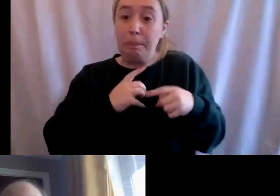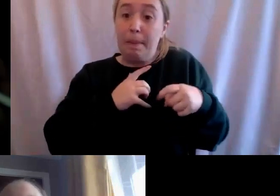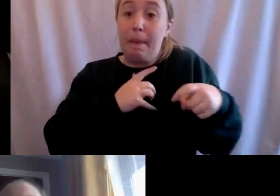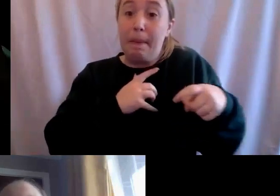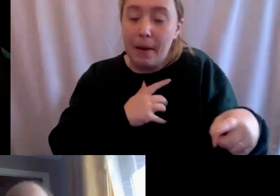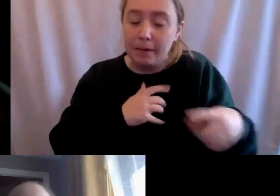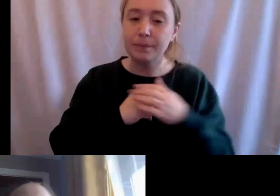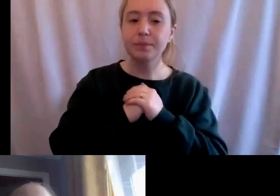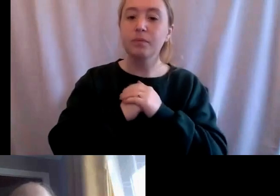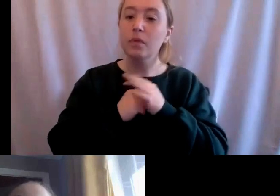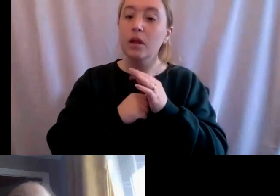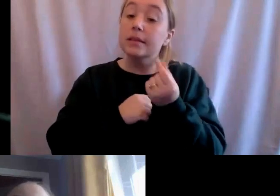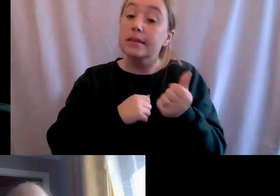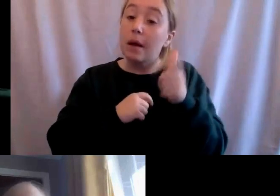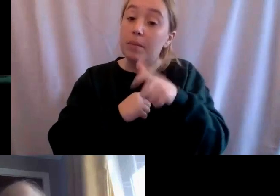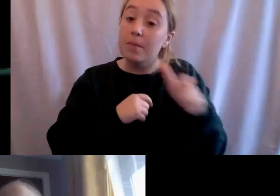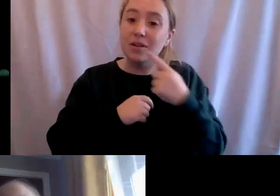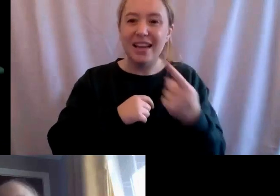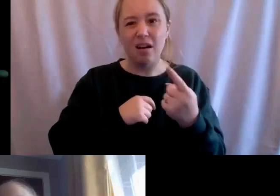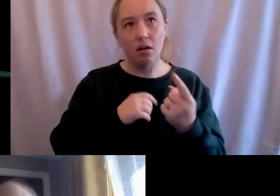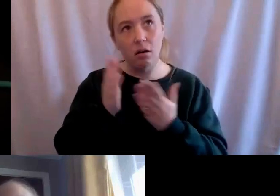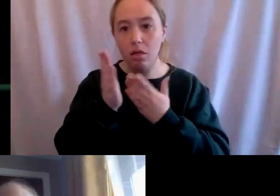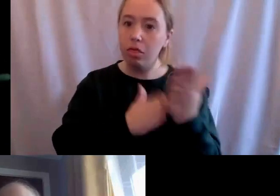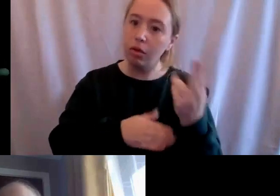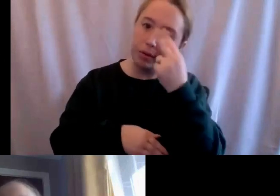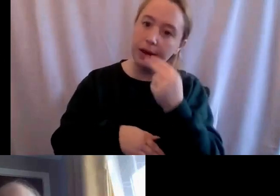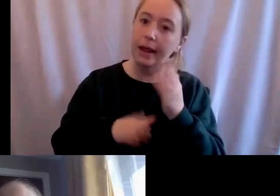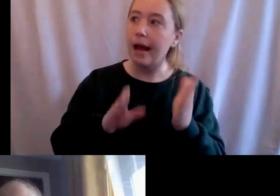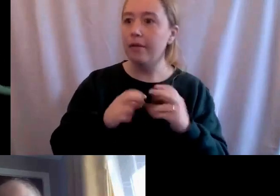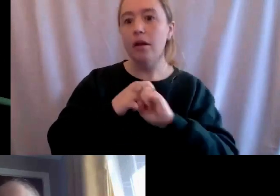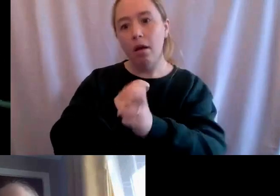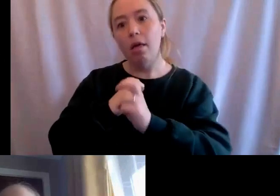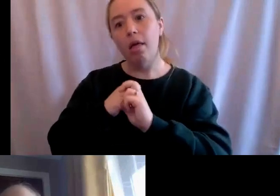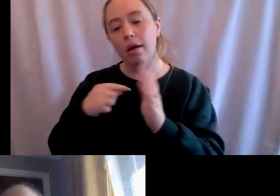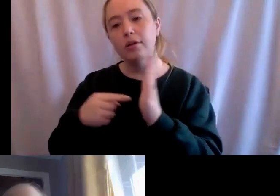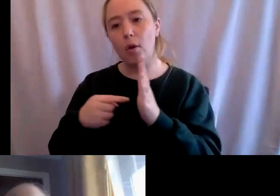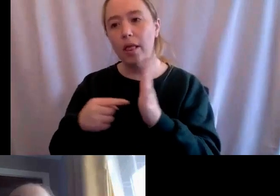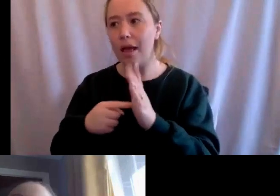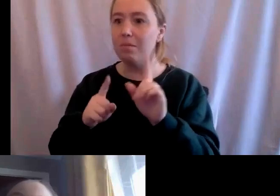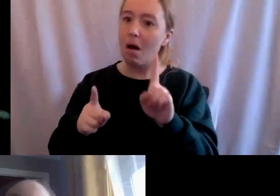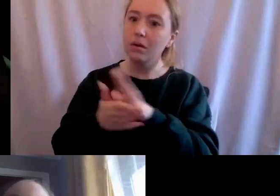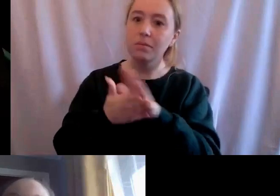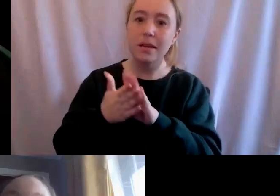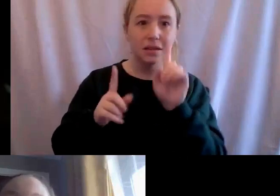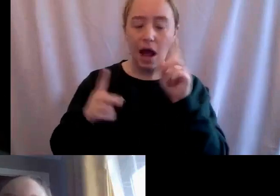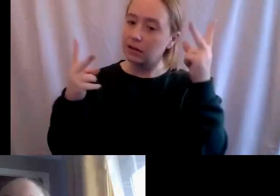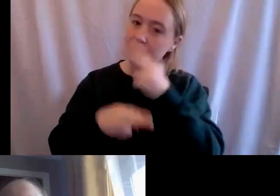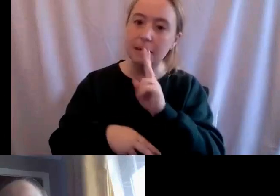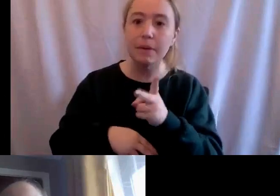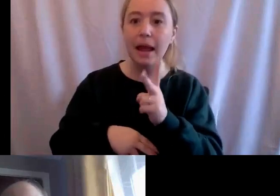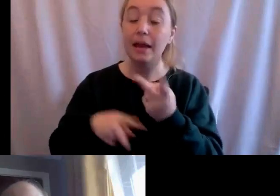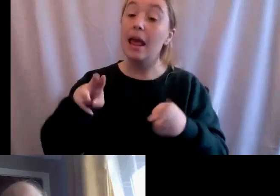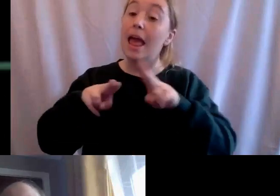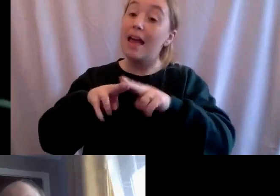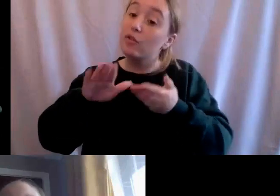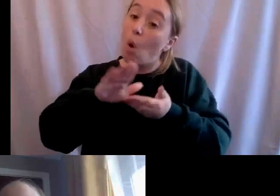talk about needing to go to the toilet overnight, and this is very, very annoying if you can't get back to sleep. If you're under 80